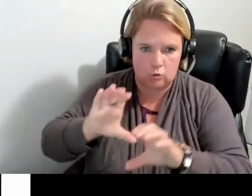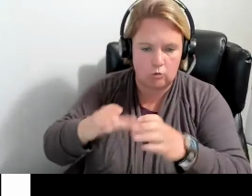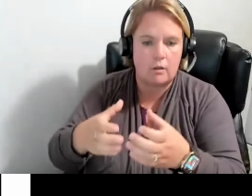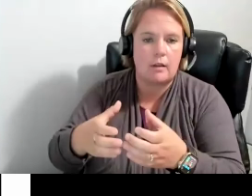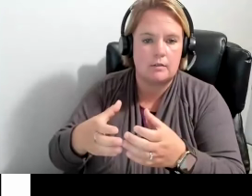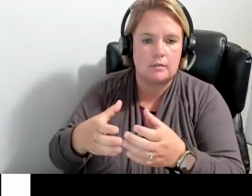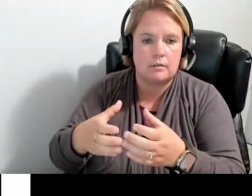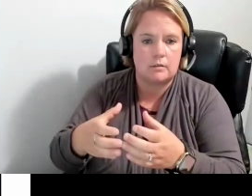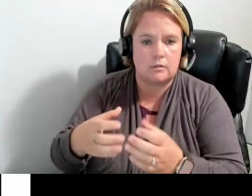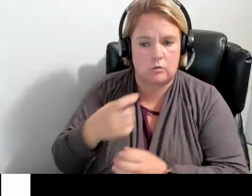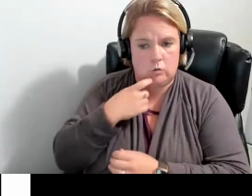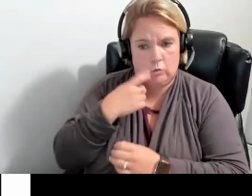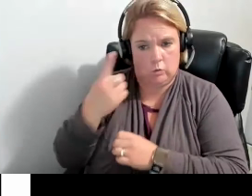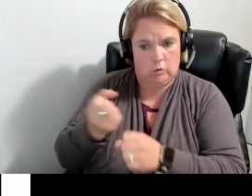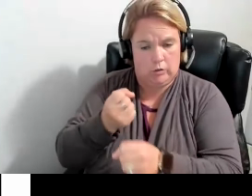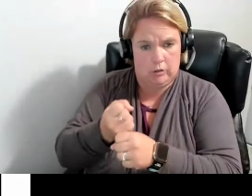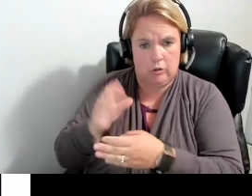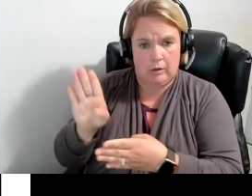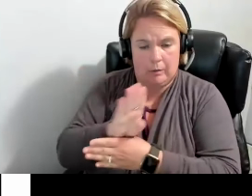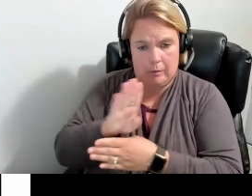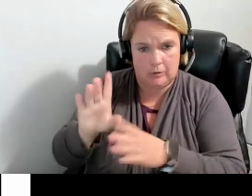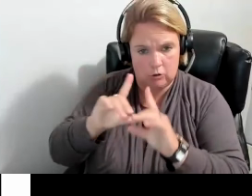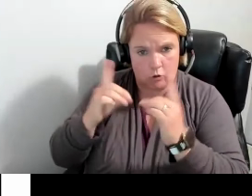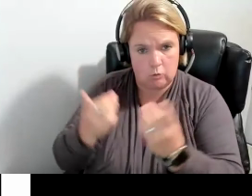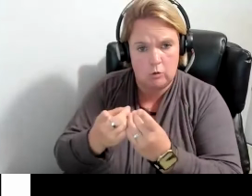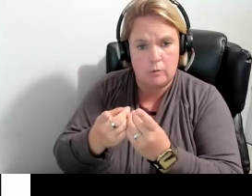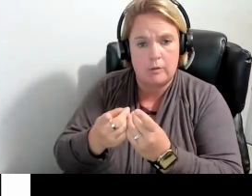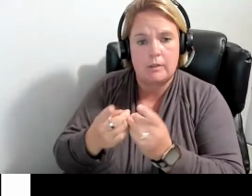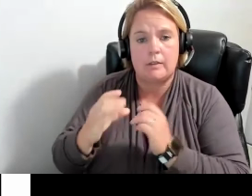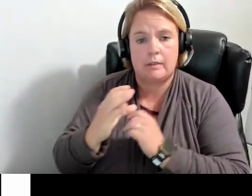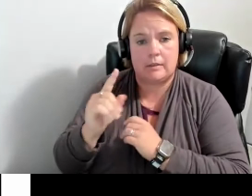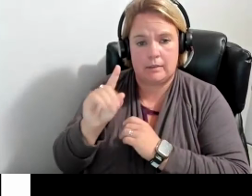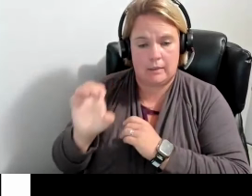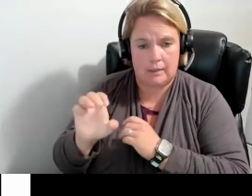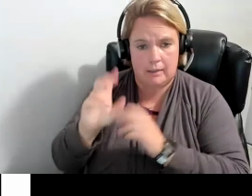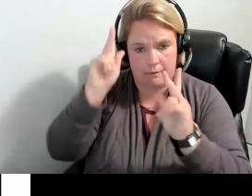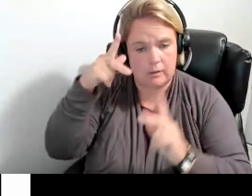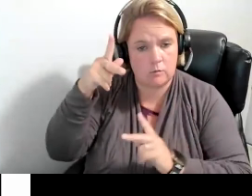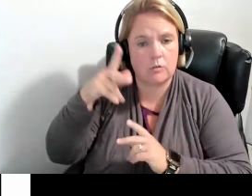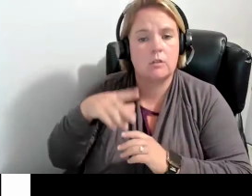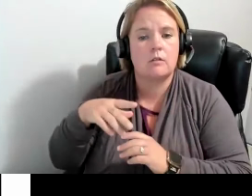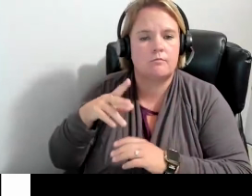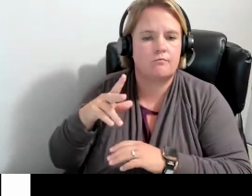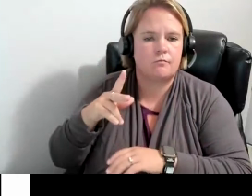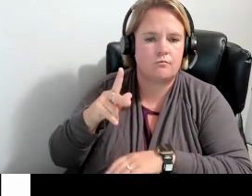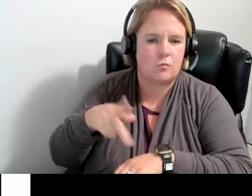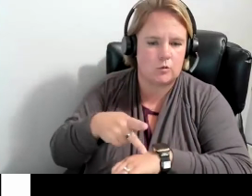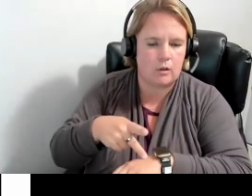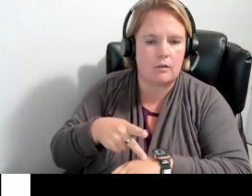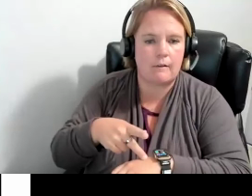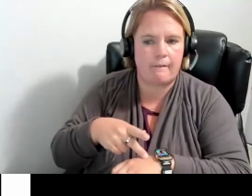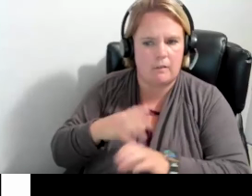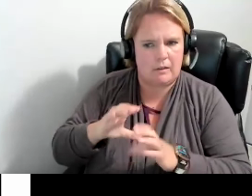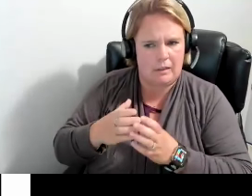past year, our business department and the CTE vice principal over there got into talks and we're like, hey, our classes are very